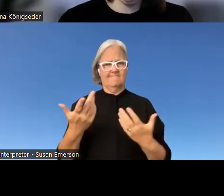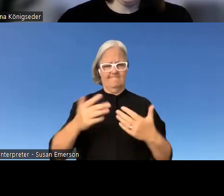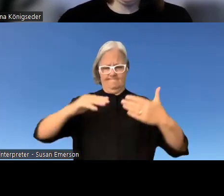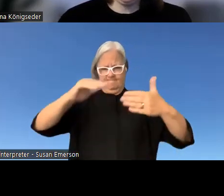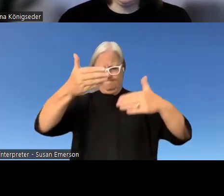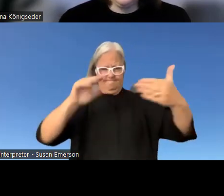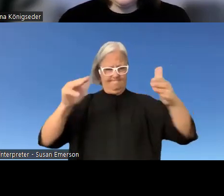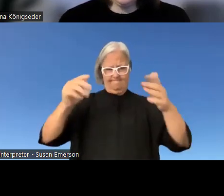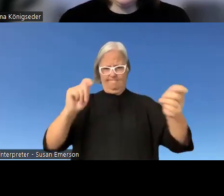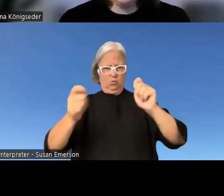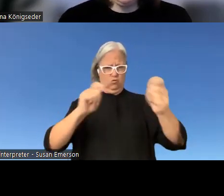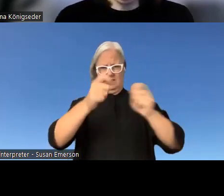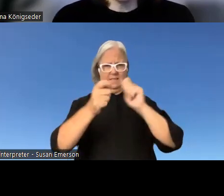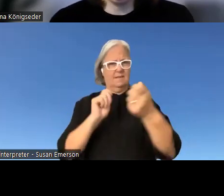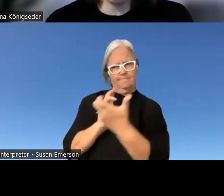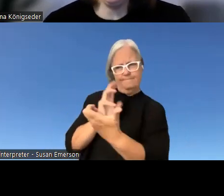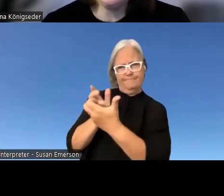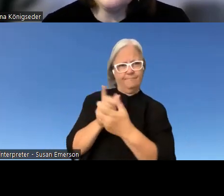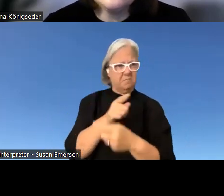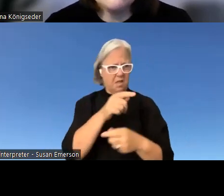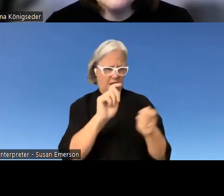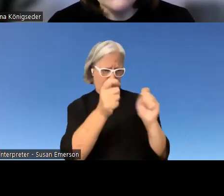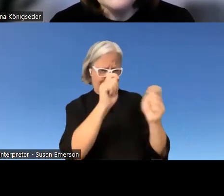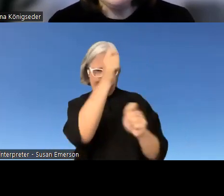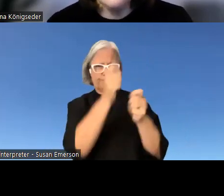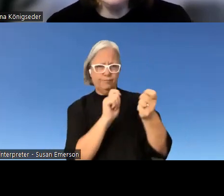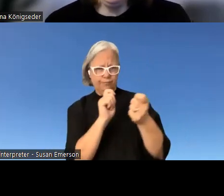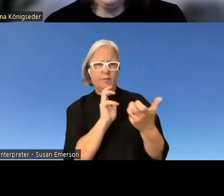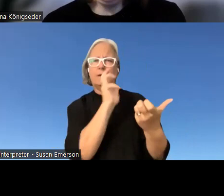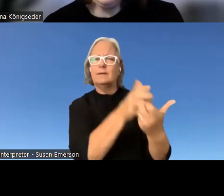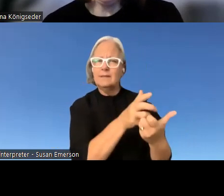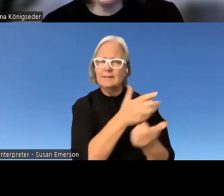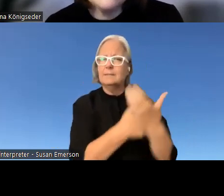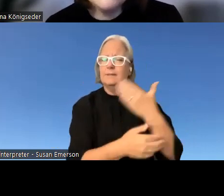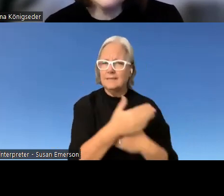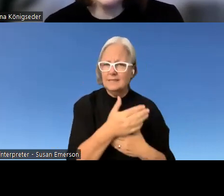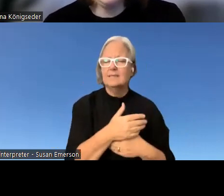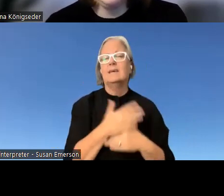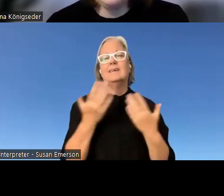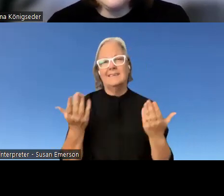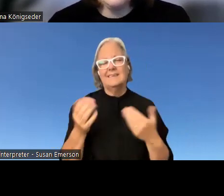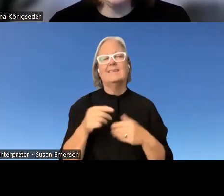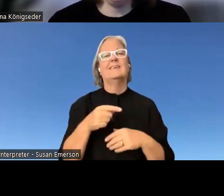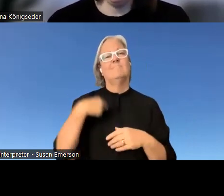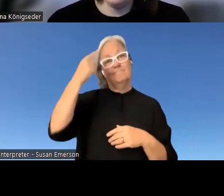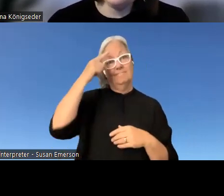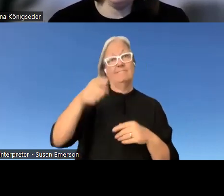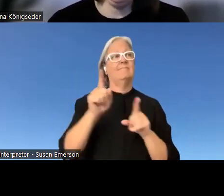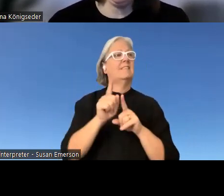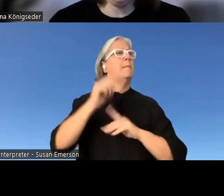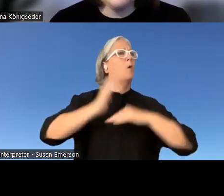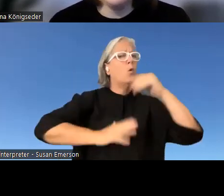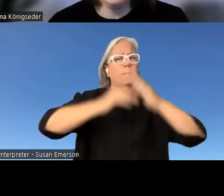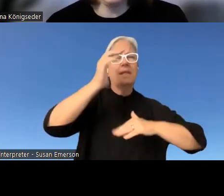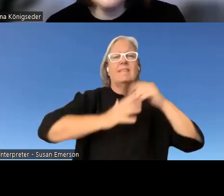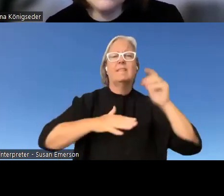enhance their productivity and engagement. So here also this is really going beyond merely built environment adaptation,